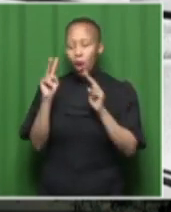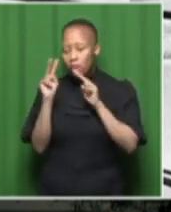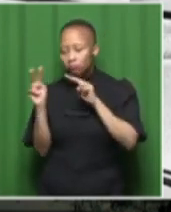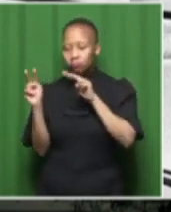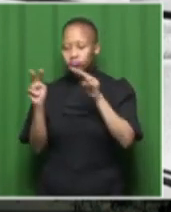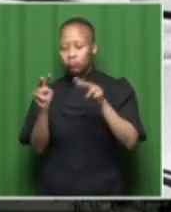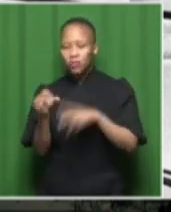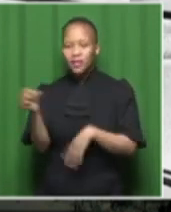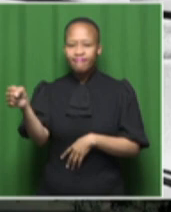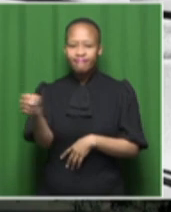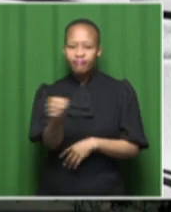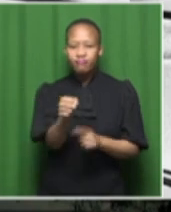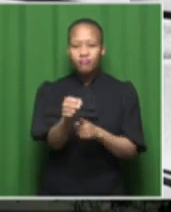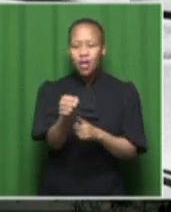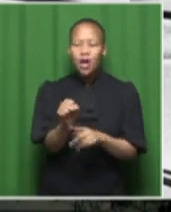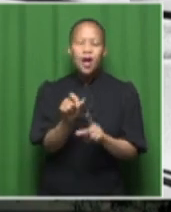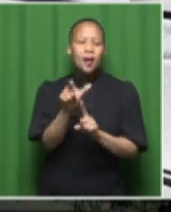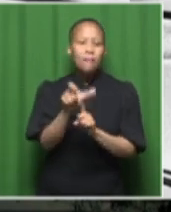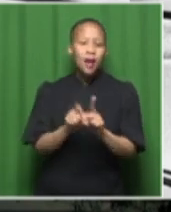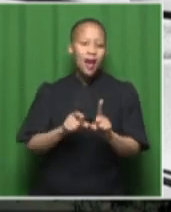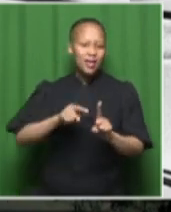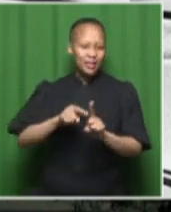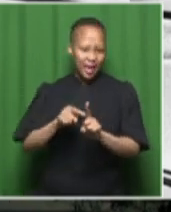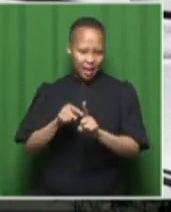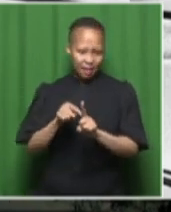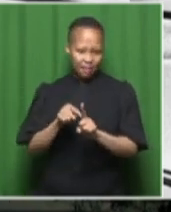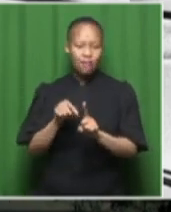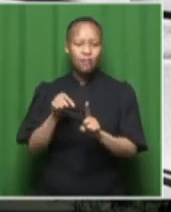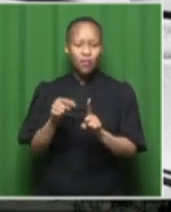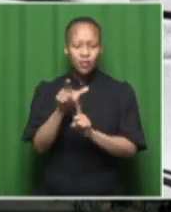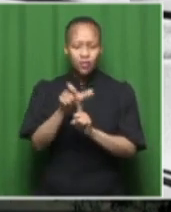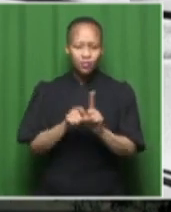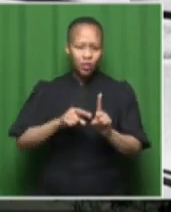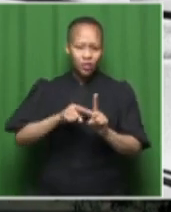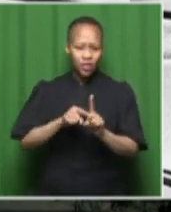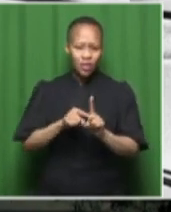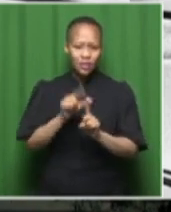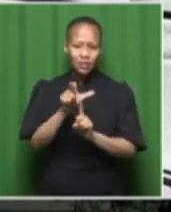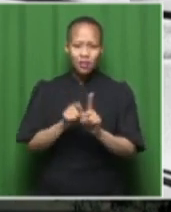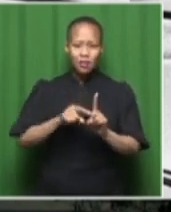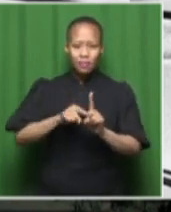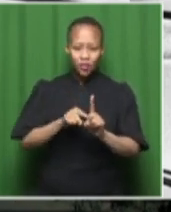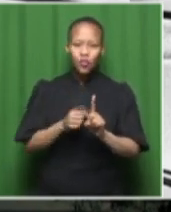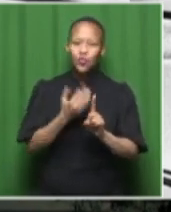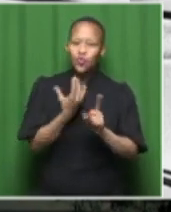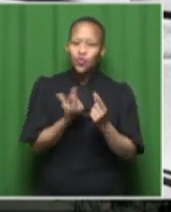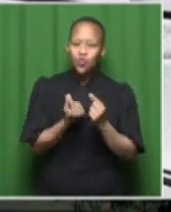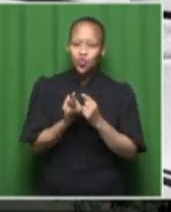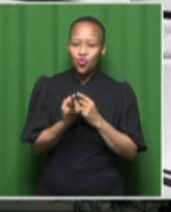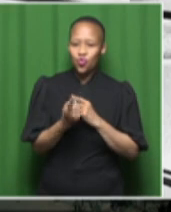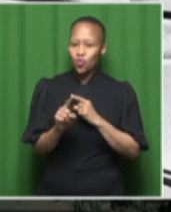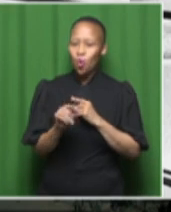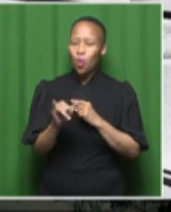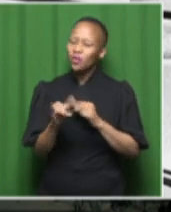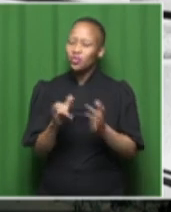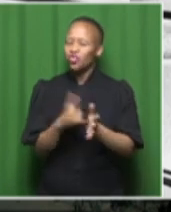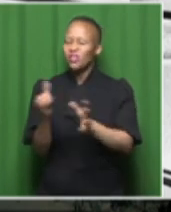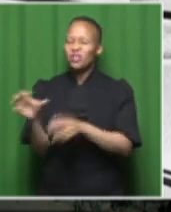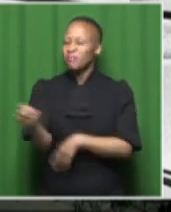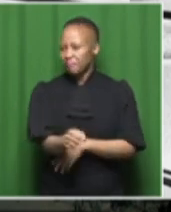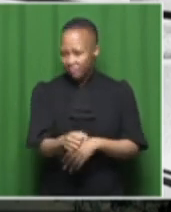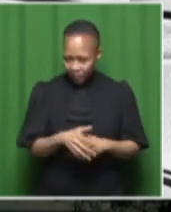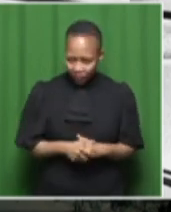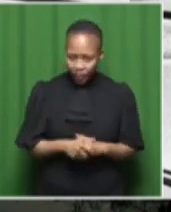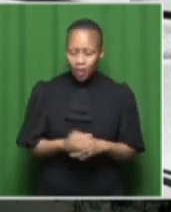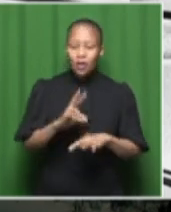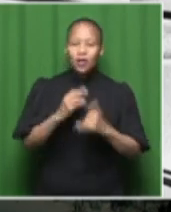know, someone literally taking on a poison chalice. So with that said, if it is difficult for the board to actually come